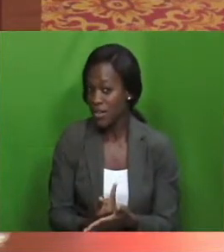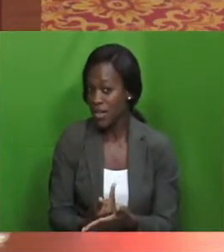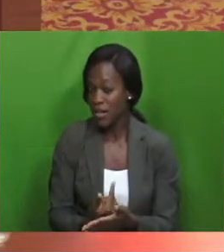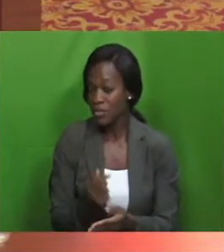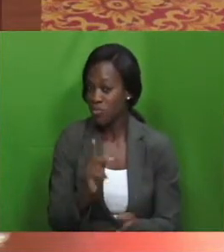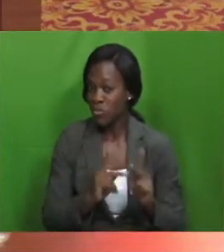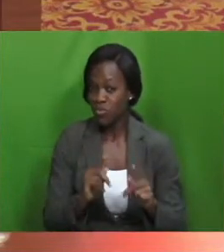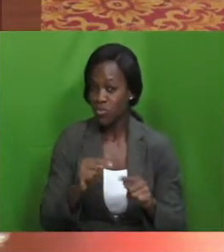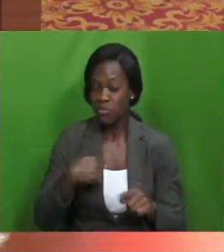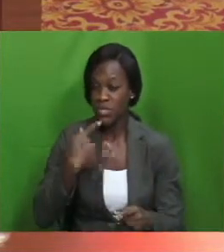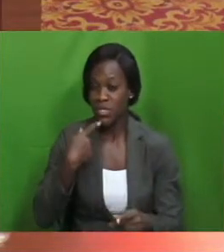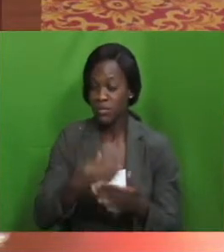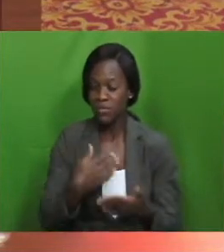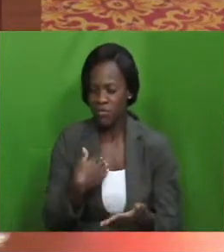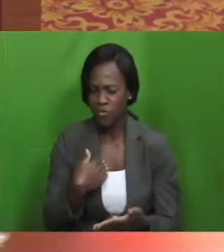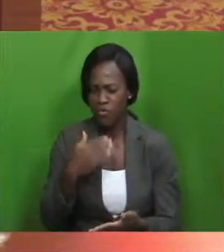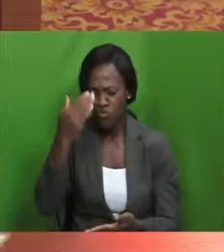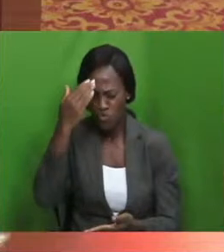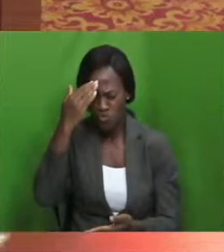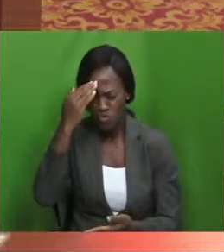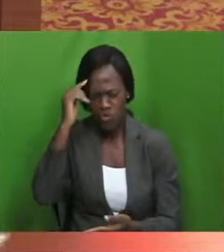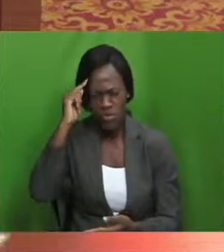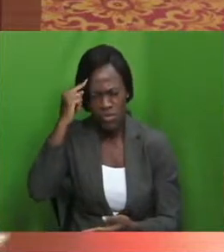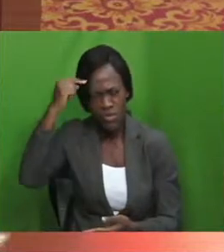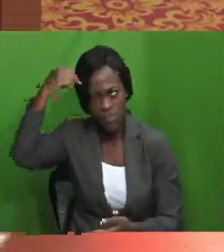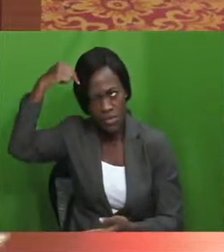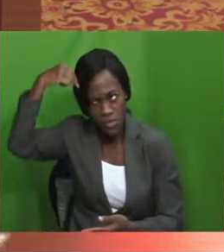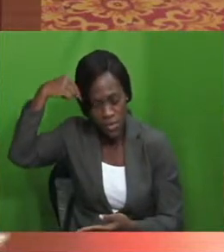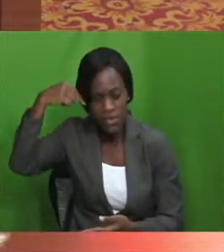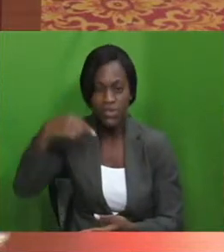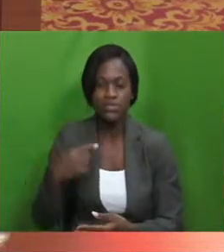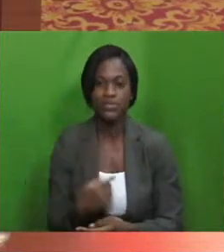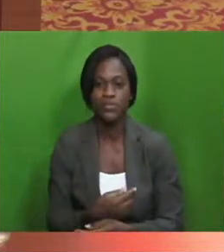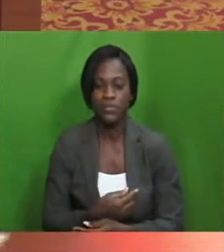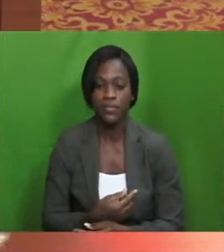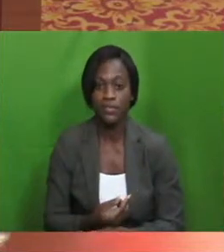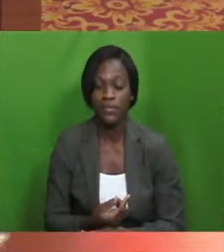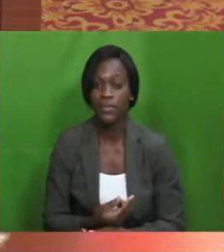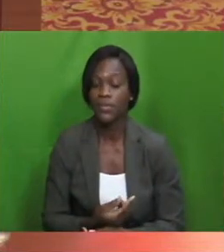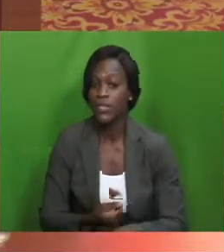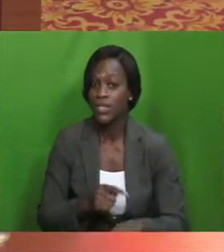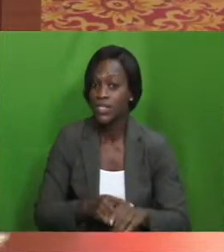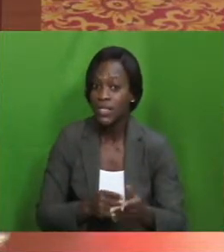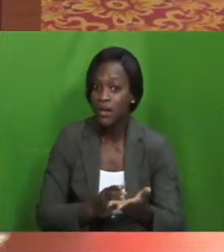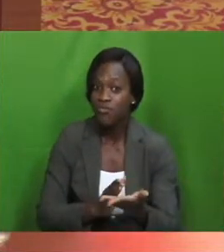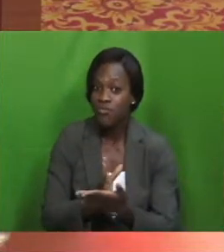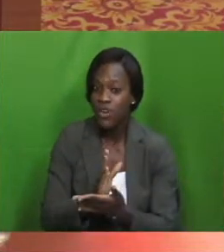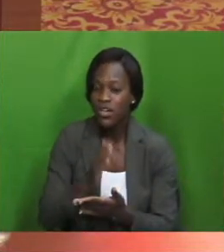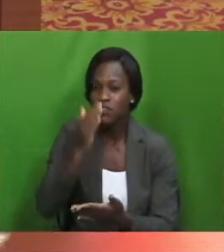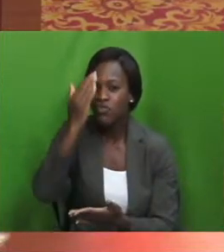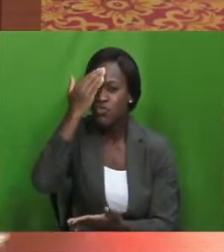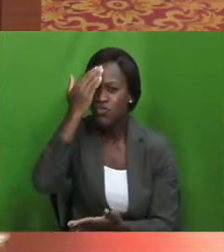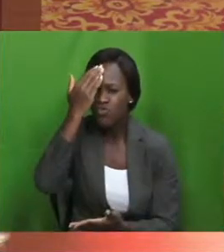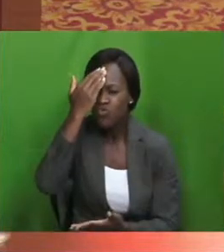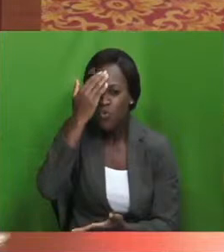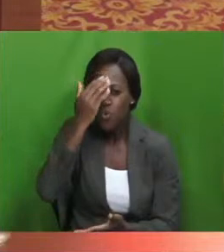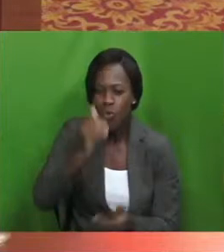discerning. And when harvest time comes, they know how to sift wheat from chaff.